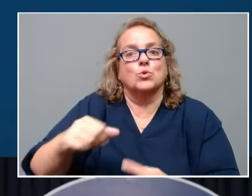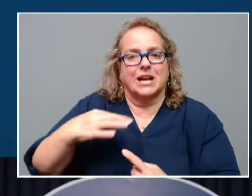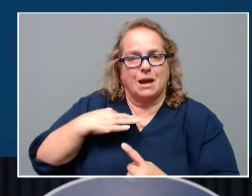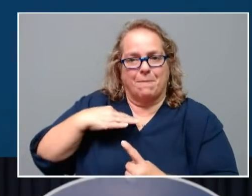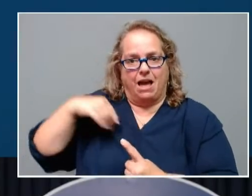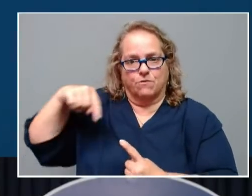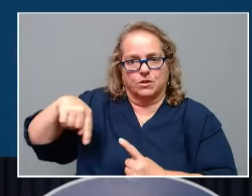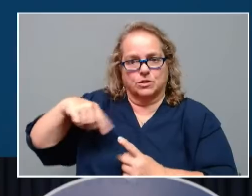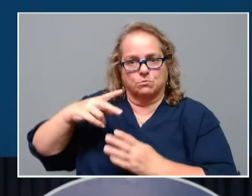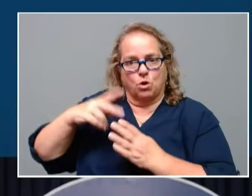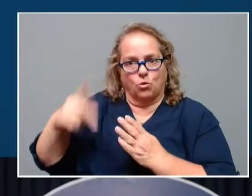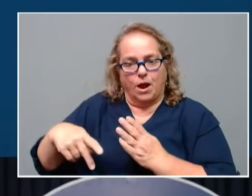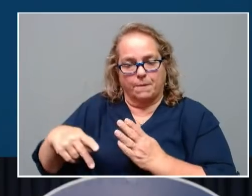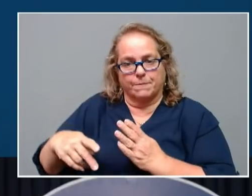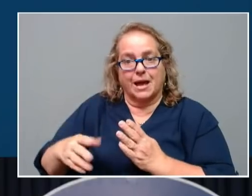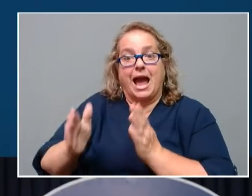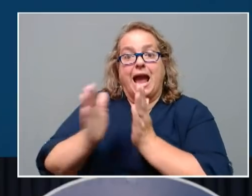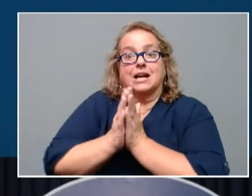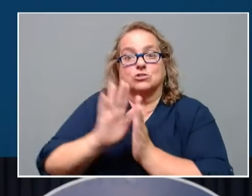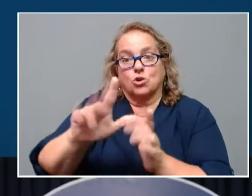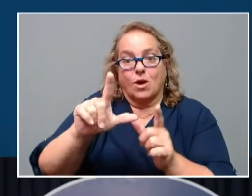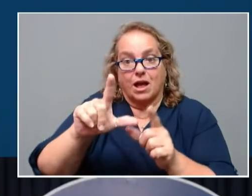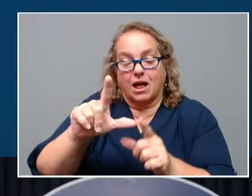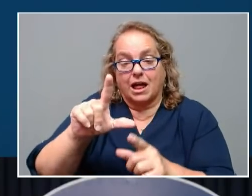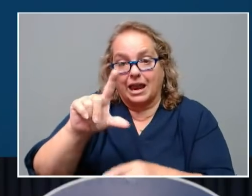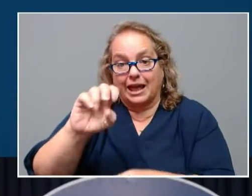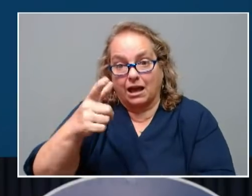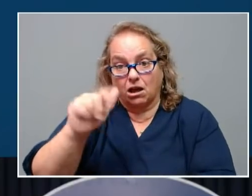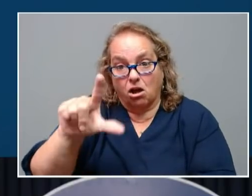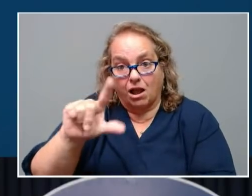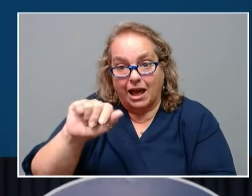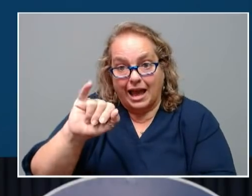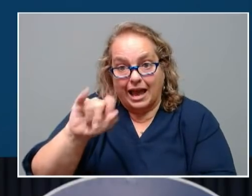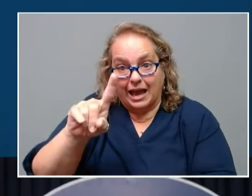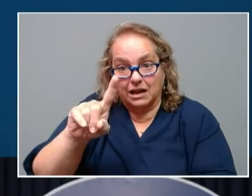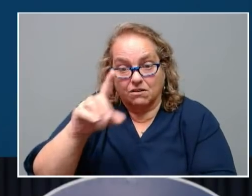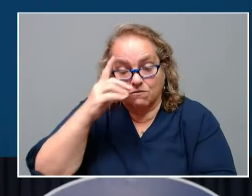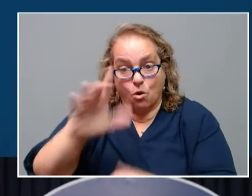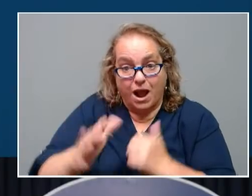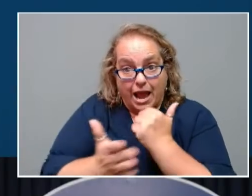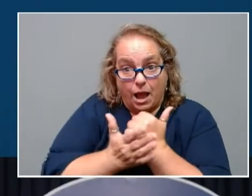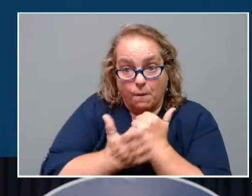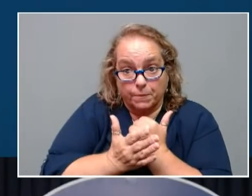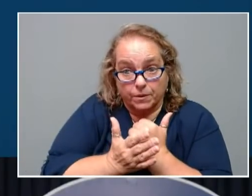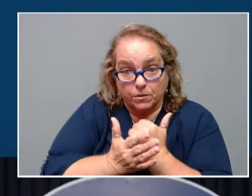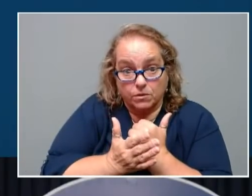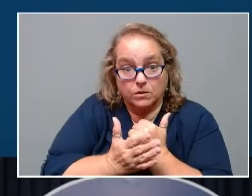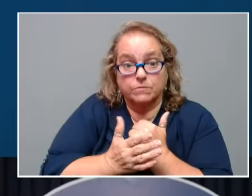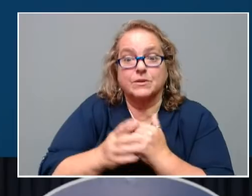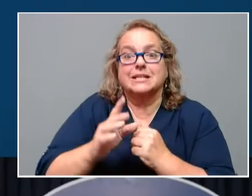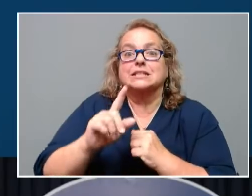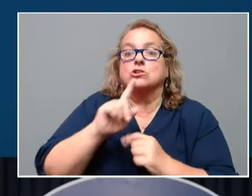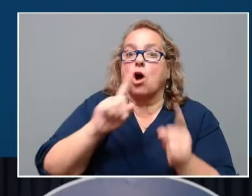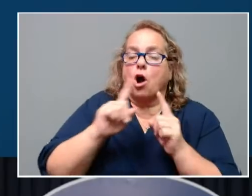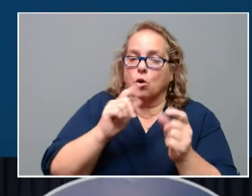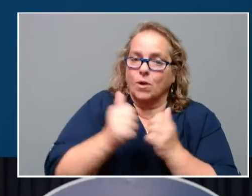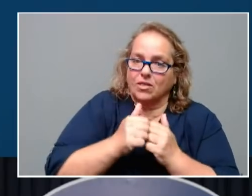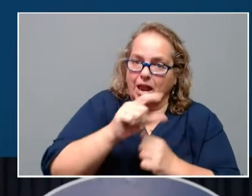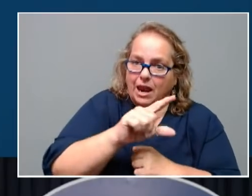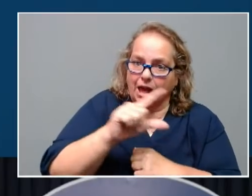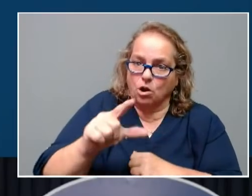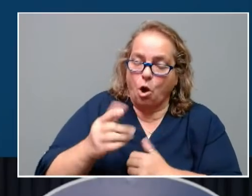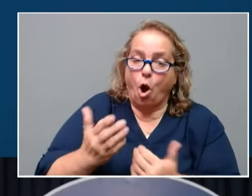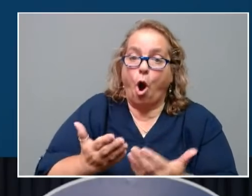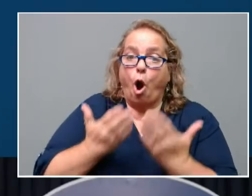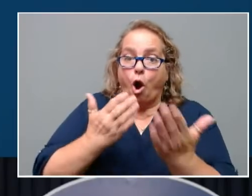legal aid for help. A list of regions are on the screen. Speak with the landlord. Offer to apply for this program.